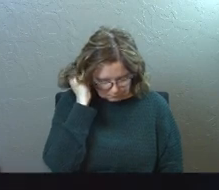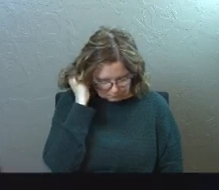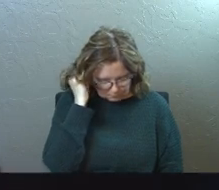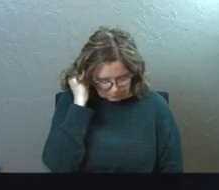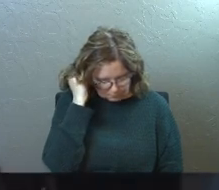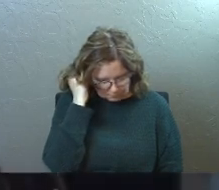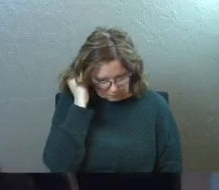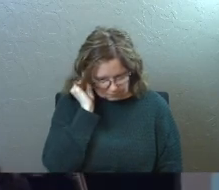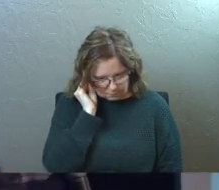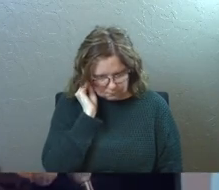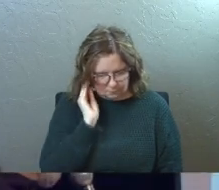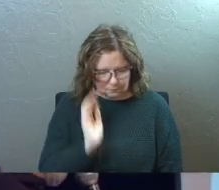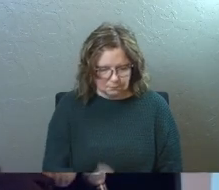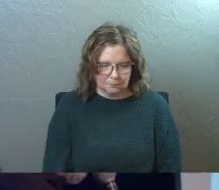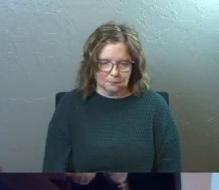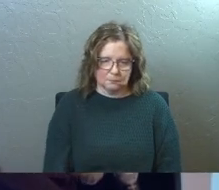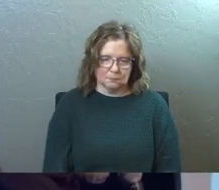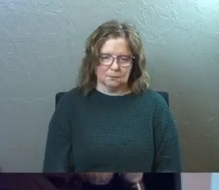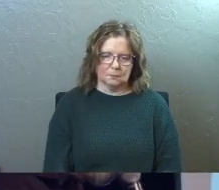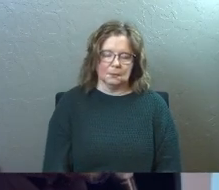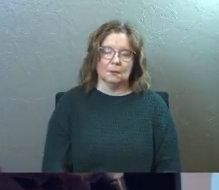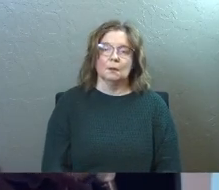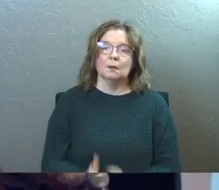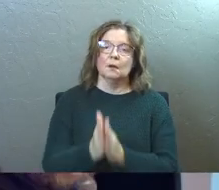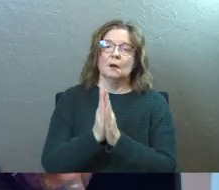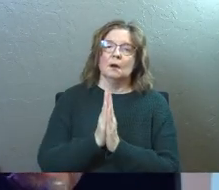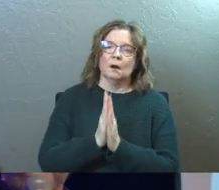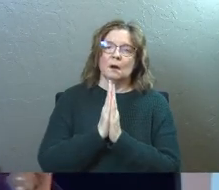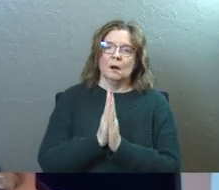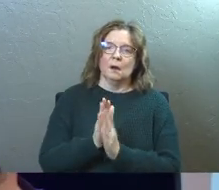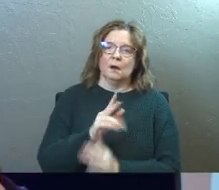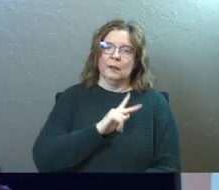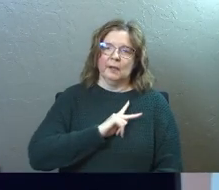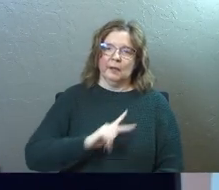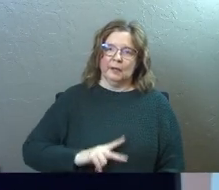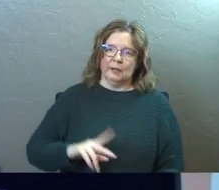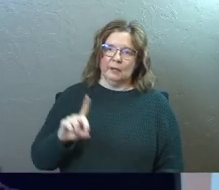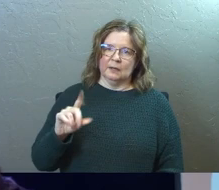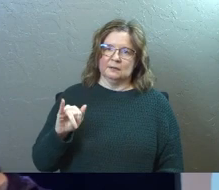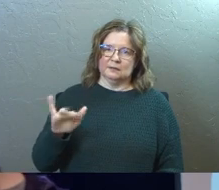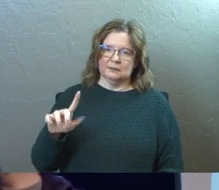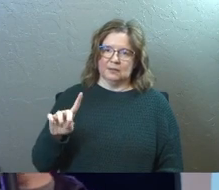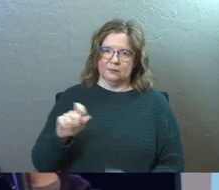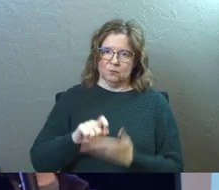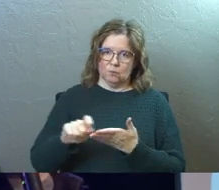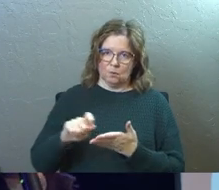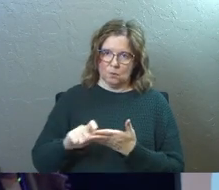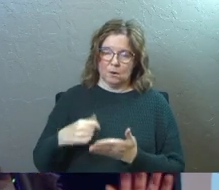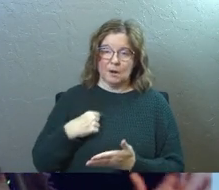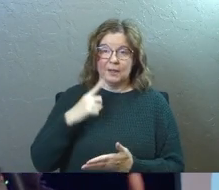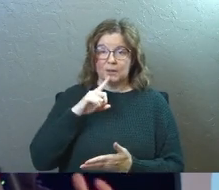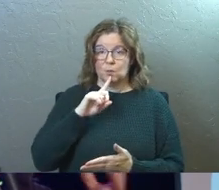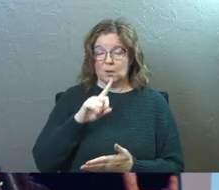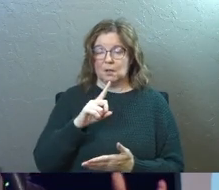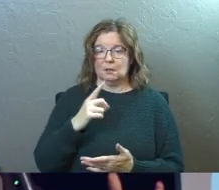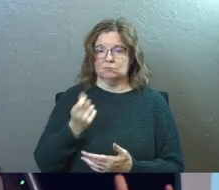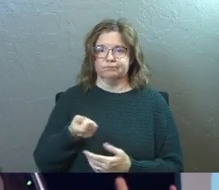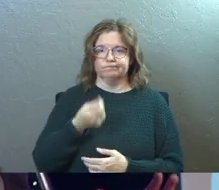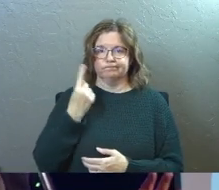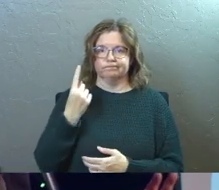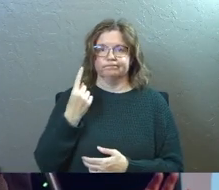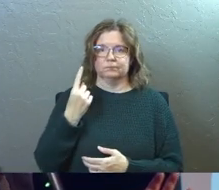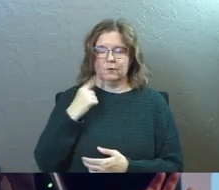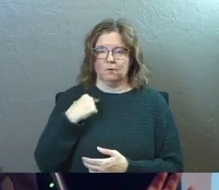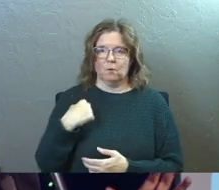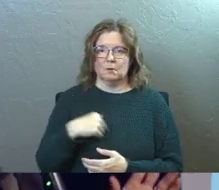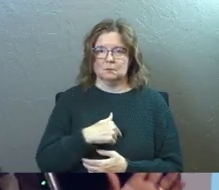There's this prayer that King David wrote And I think it really wraps this whole thing